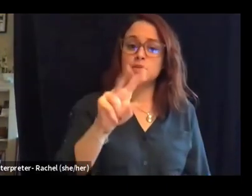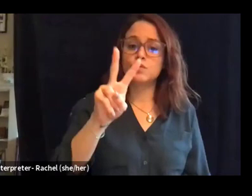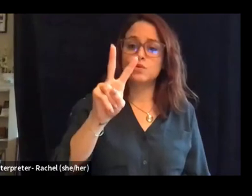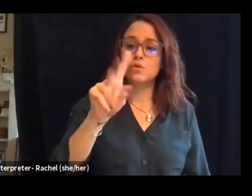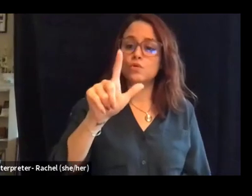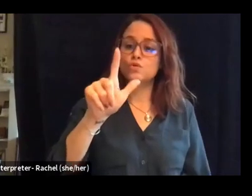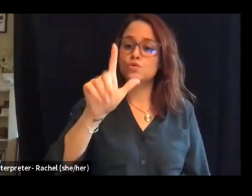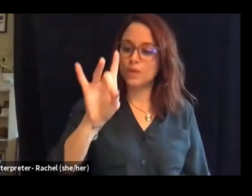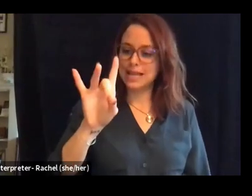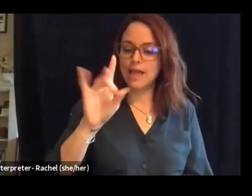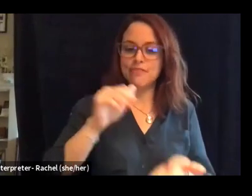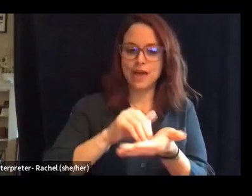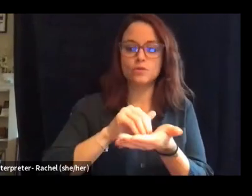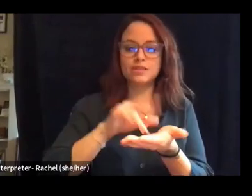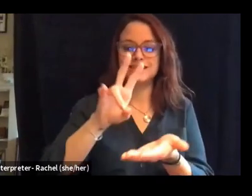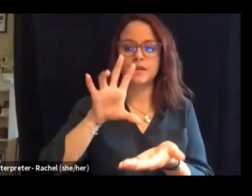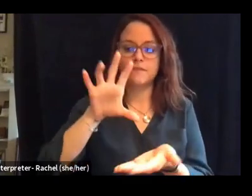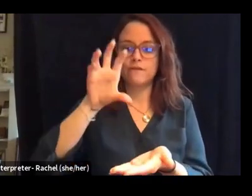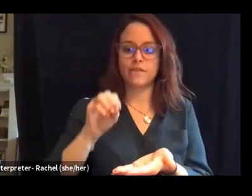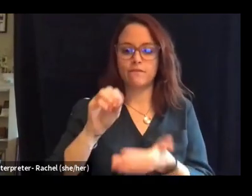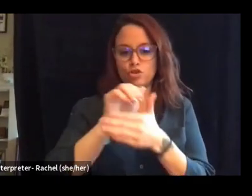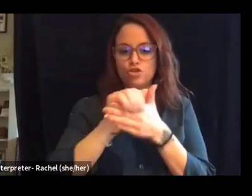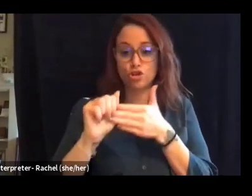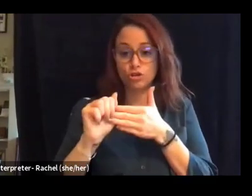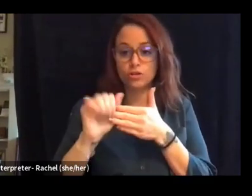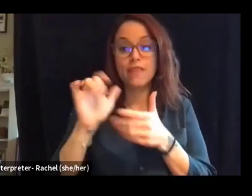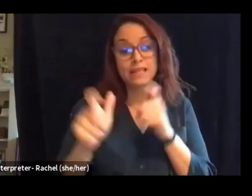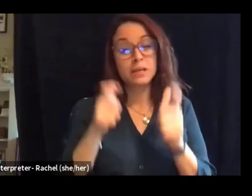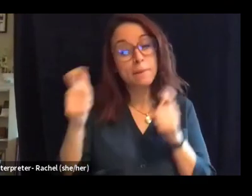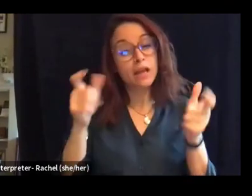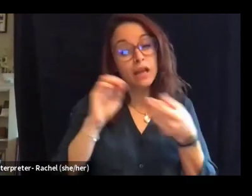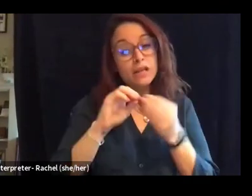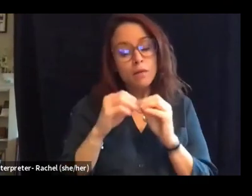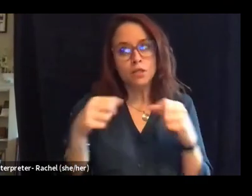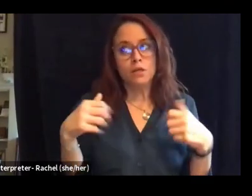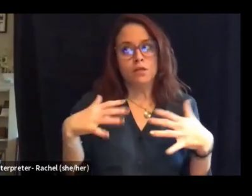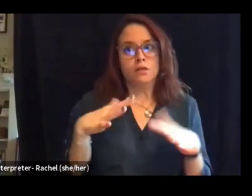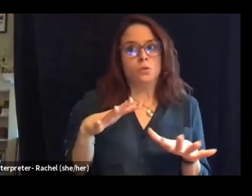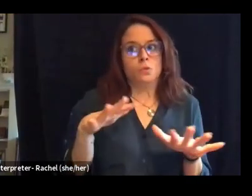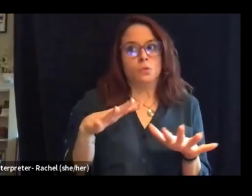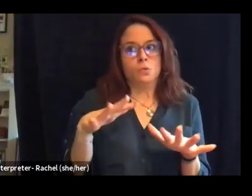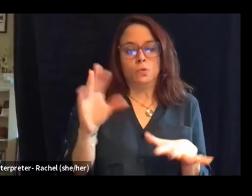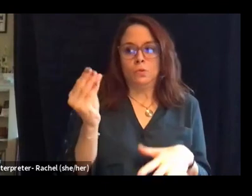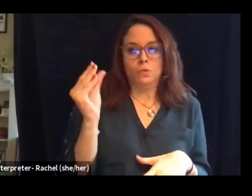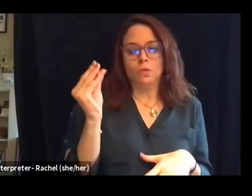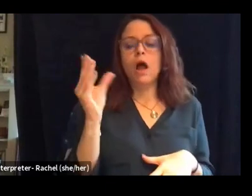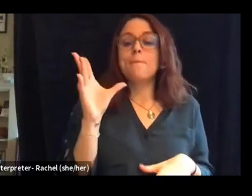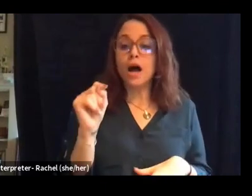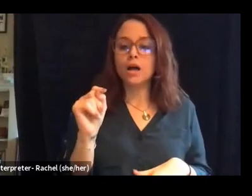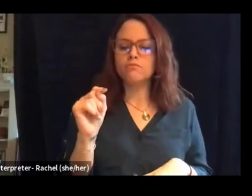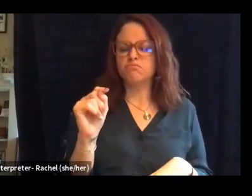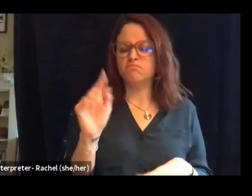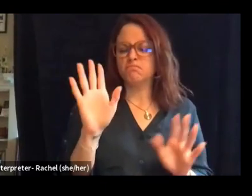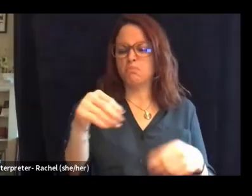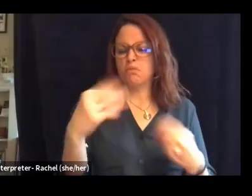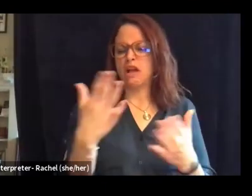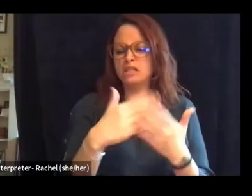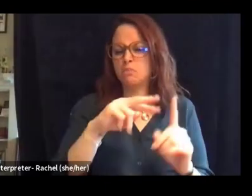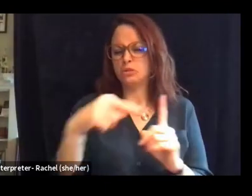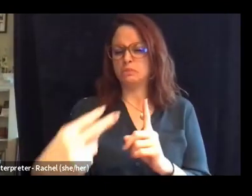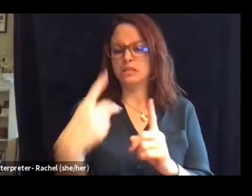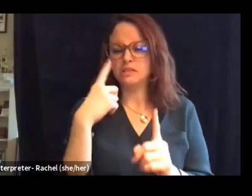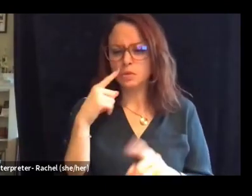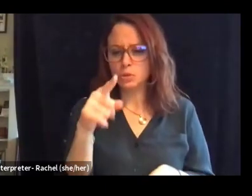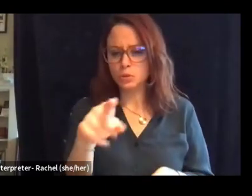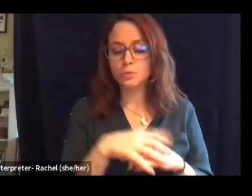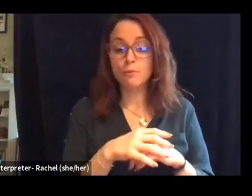$28,750. So, that's a big number, but let me put it in perspective for you. If I'm opening up my yogurt